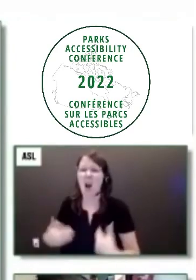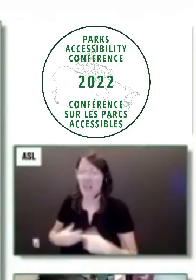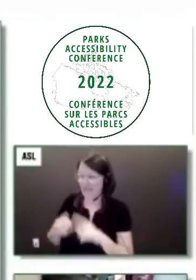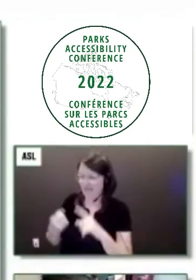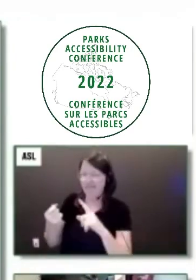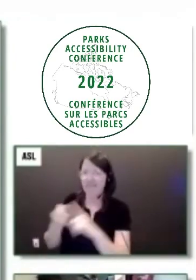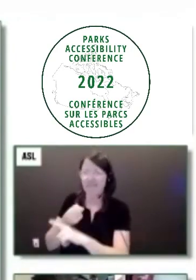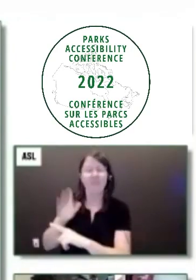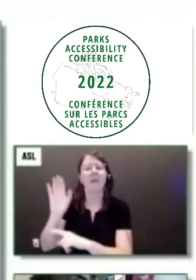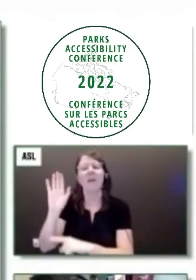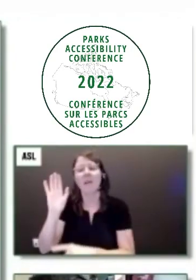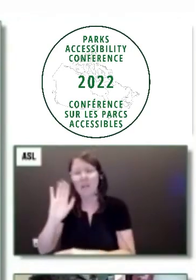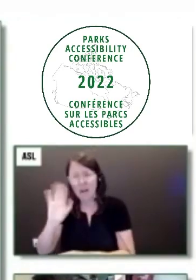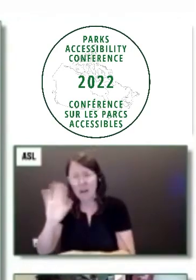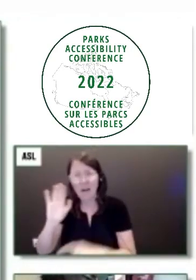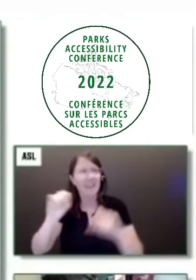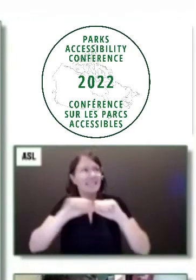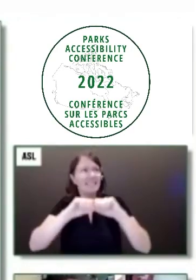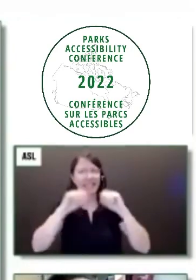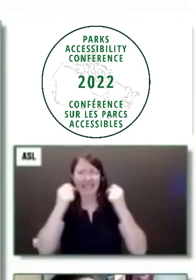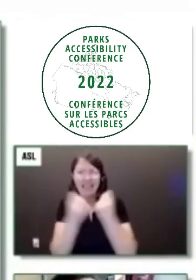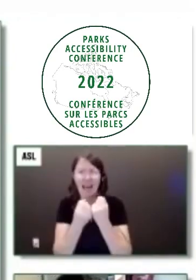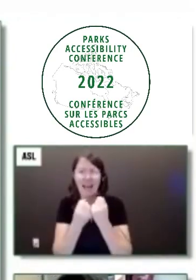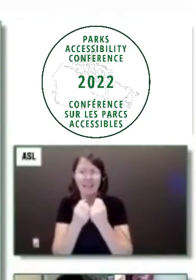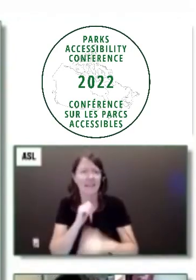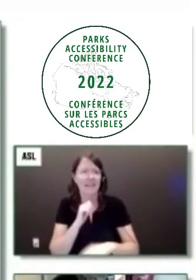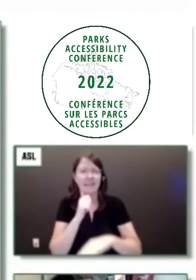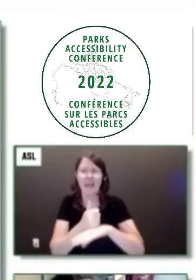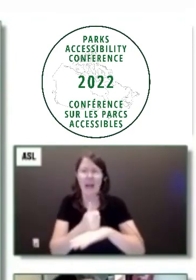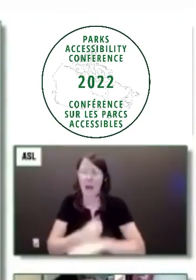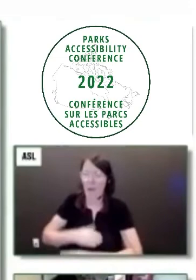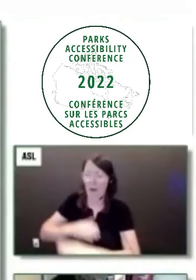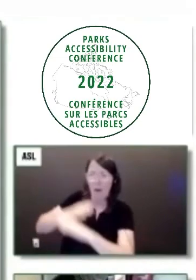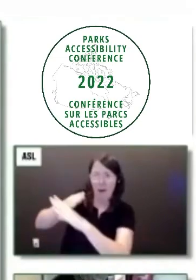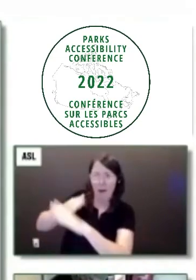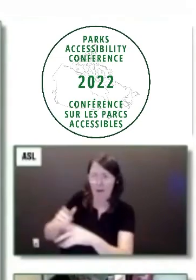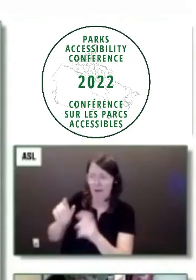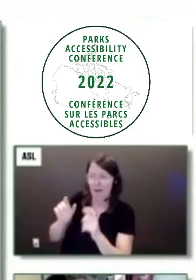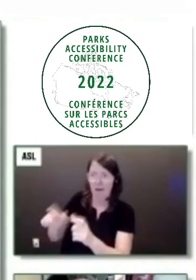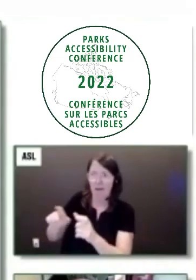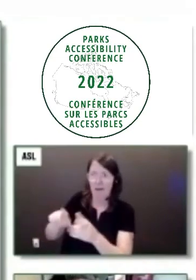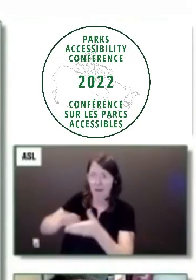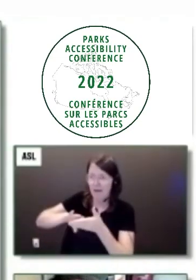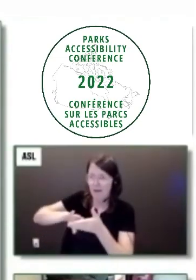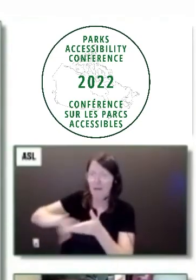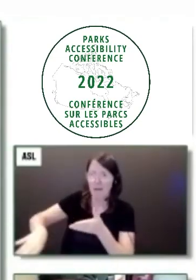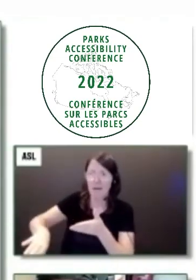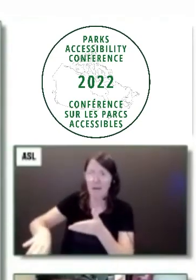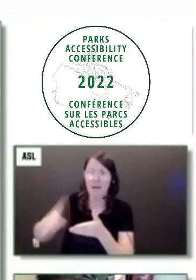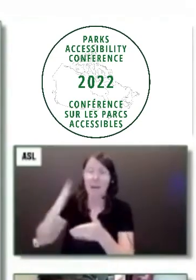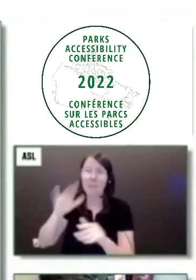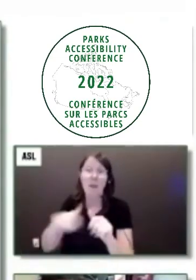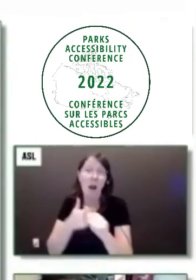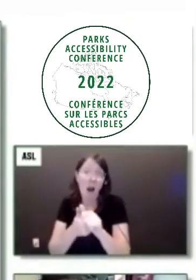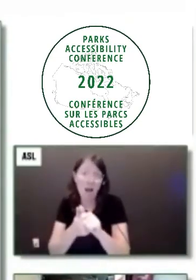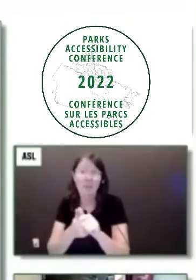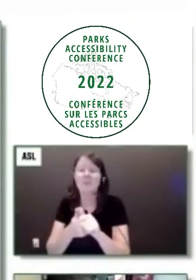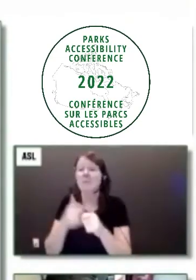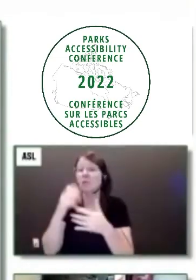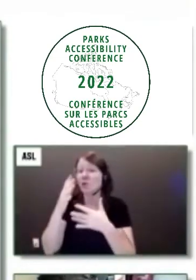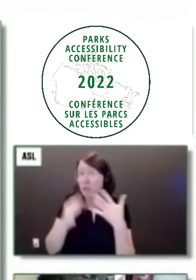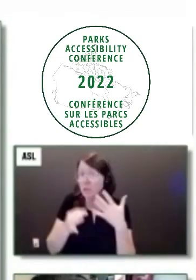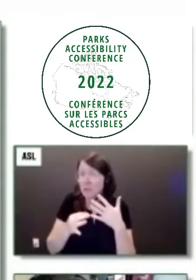outcome of the creation of a society where we've made design choices based on attitudes that include some, again, while